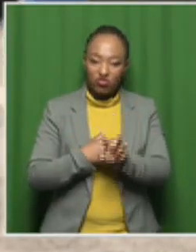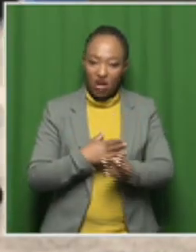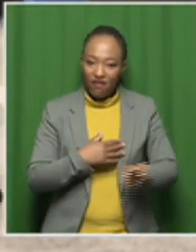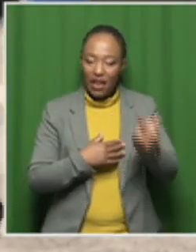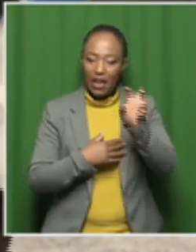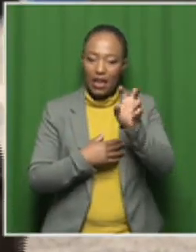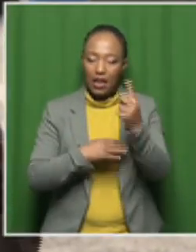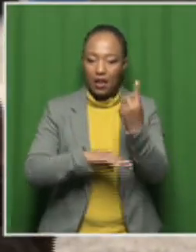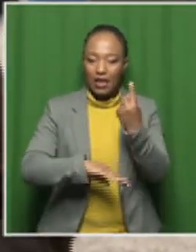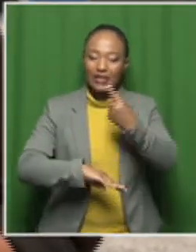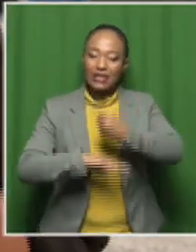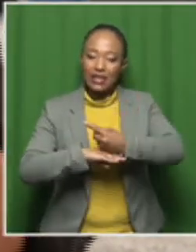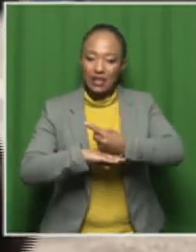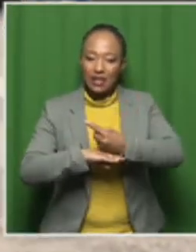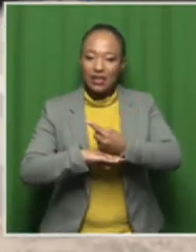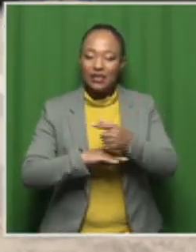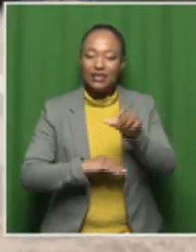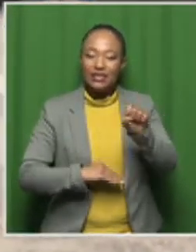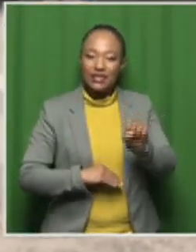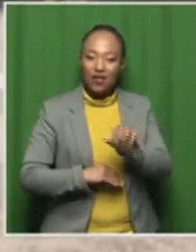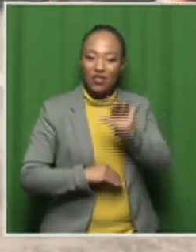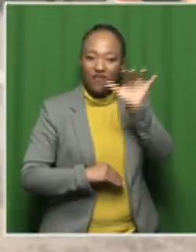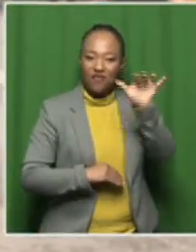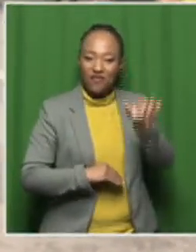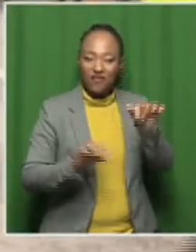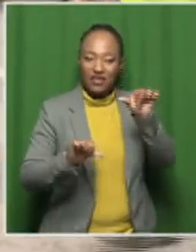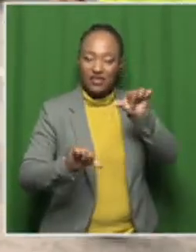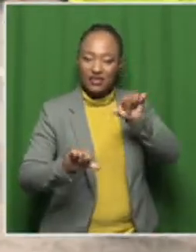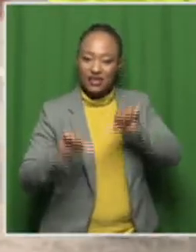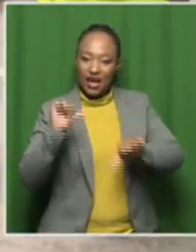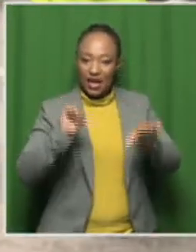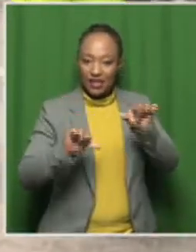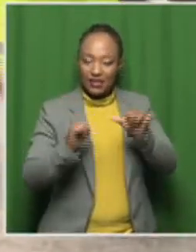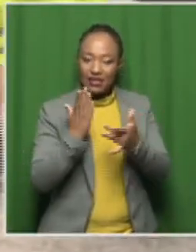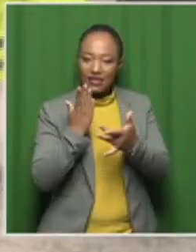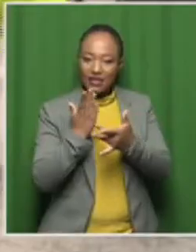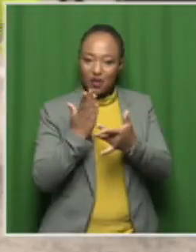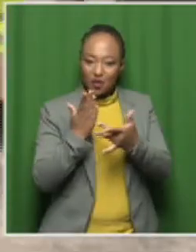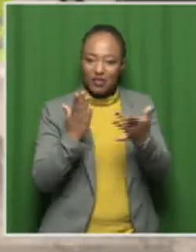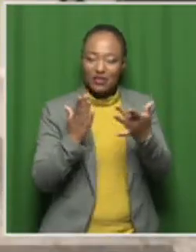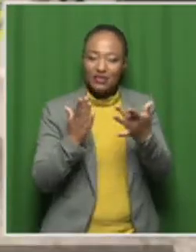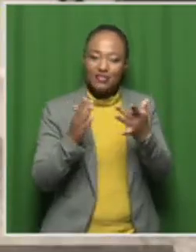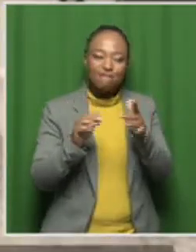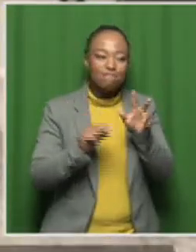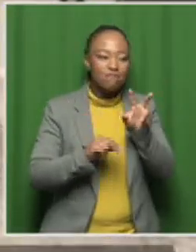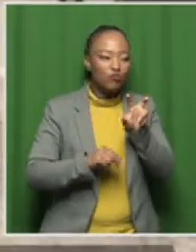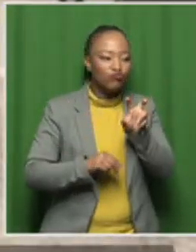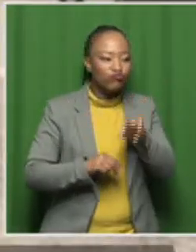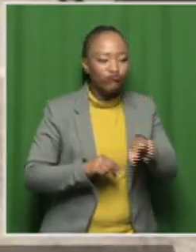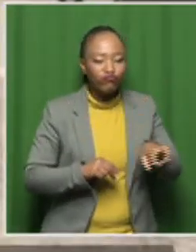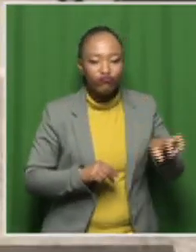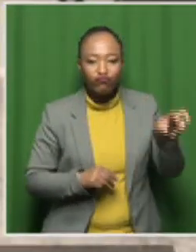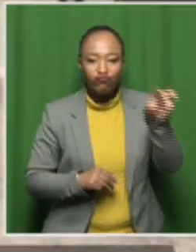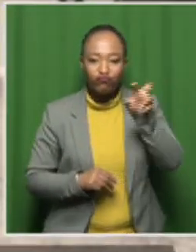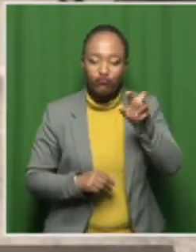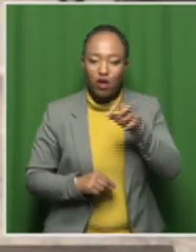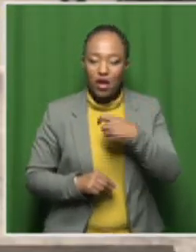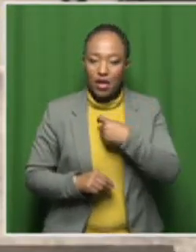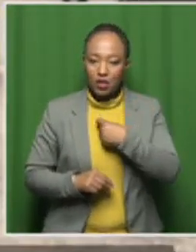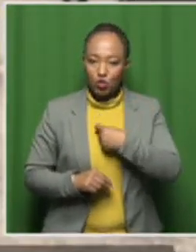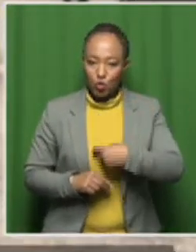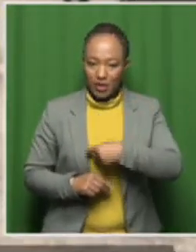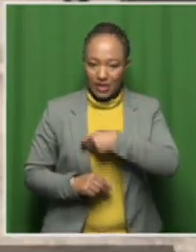day on the South African Science and Technology Study Tour to Switzerland. And of course, it's been